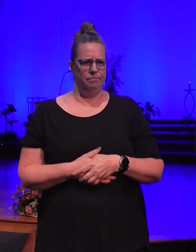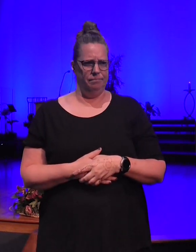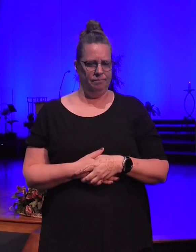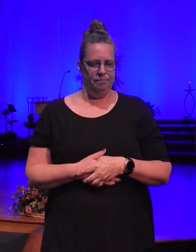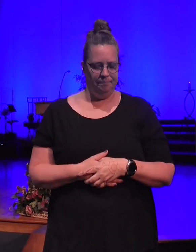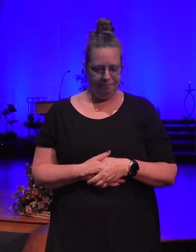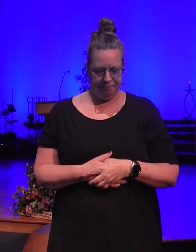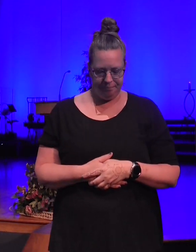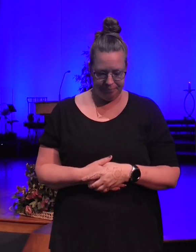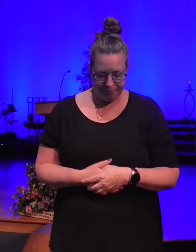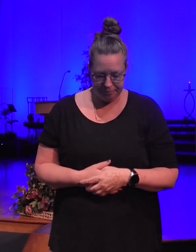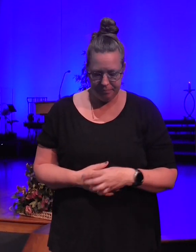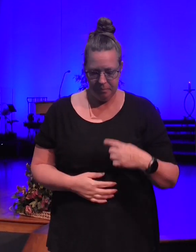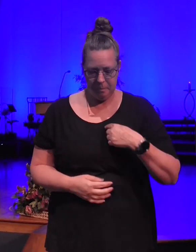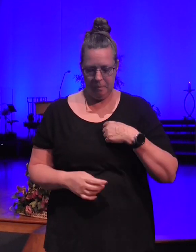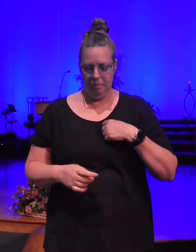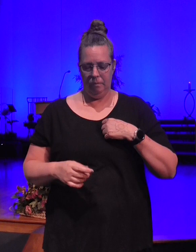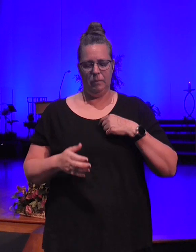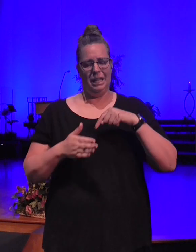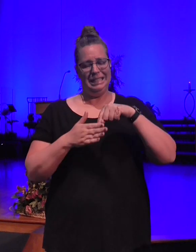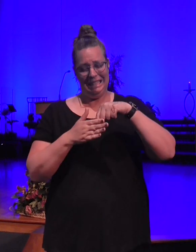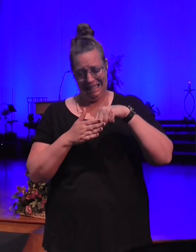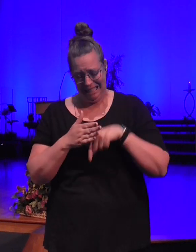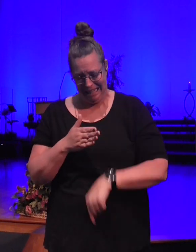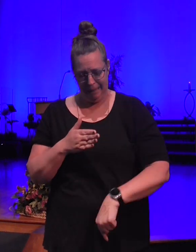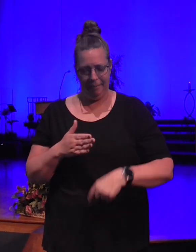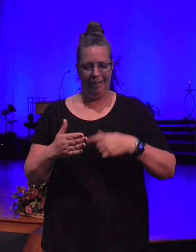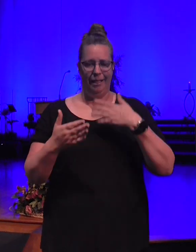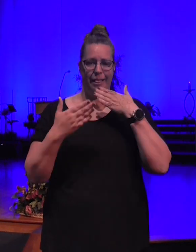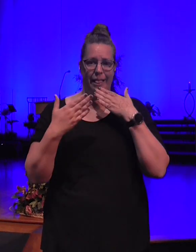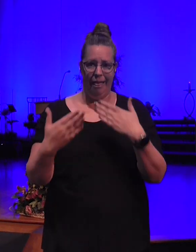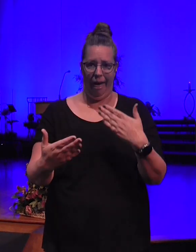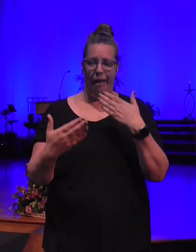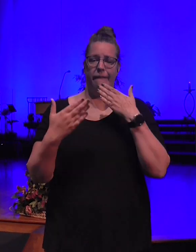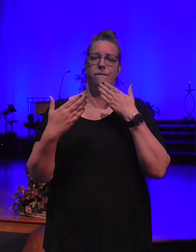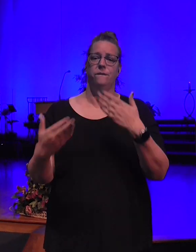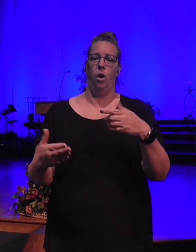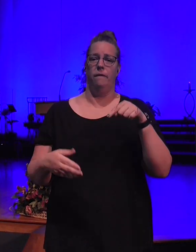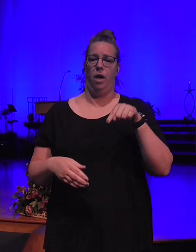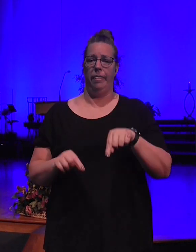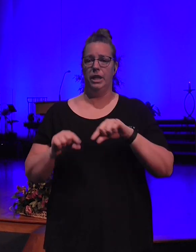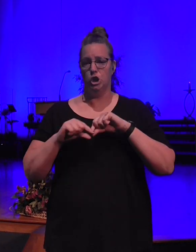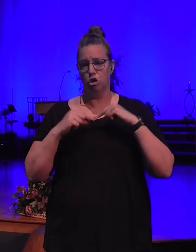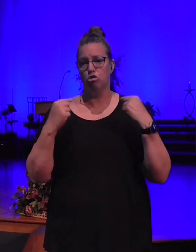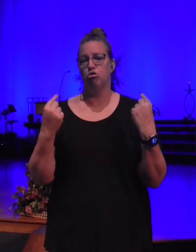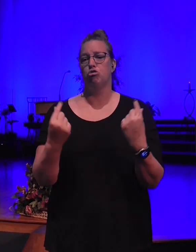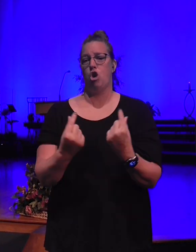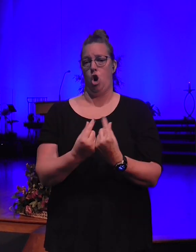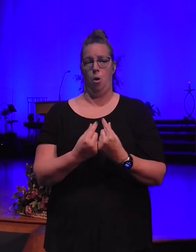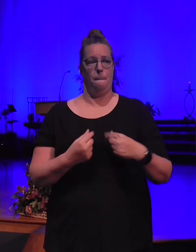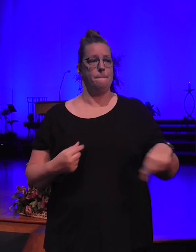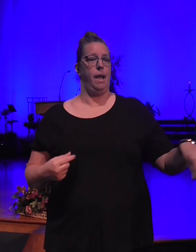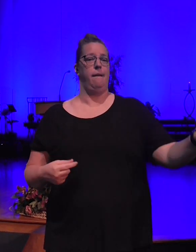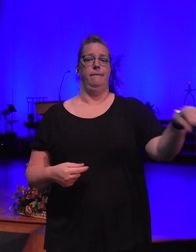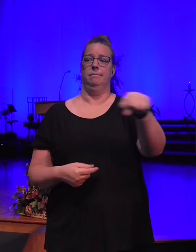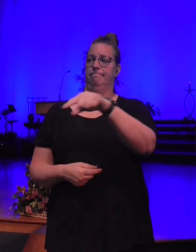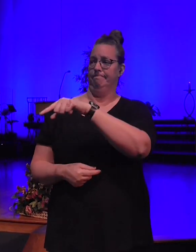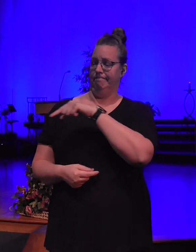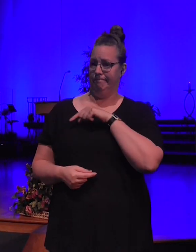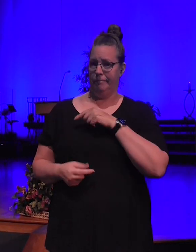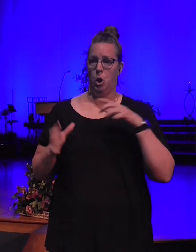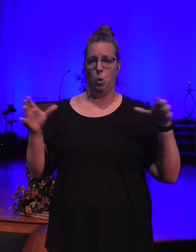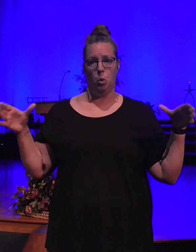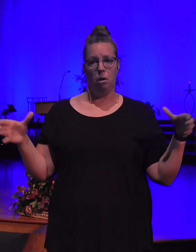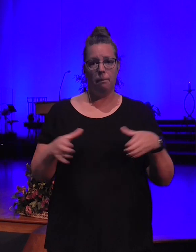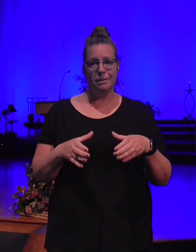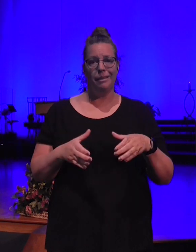I am so deeply, deeply thankful for this group of divine beings who comes together